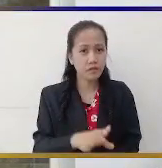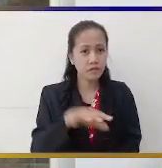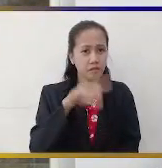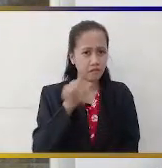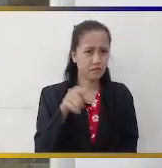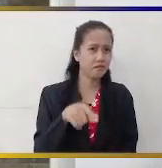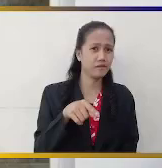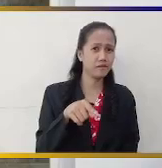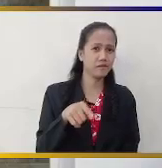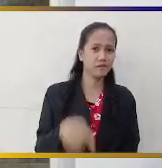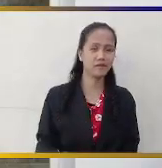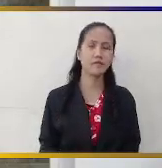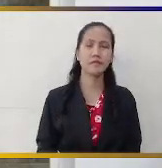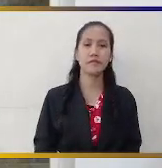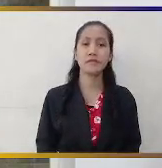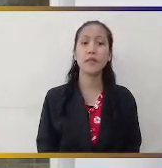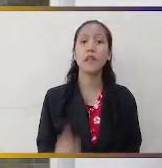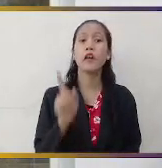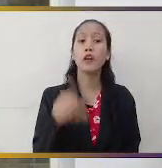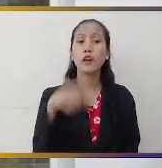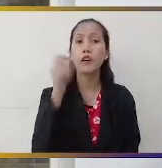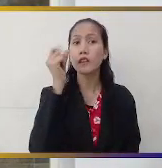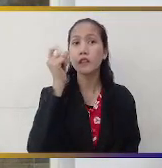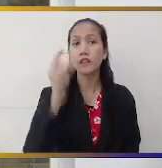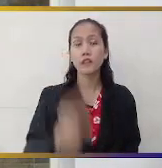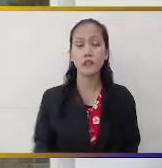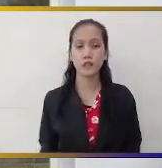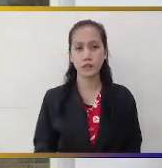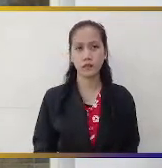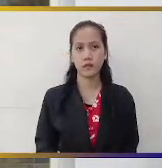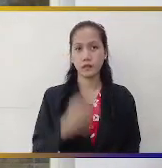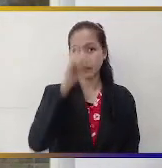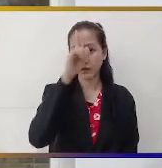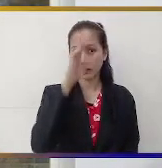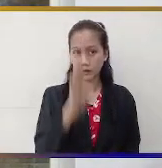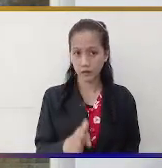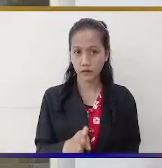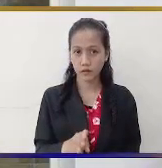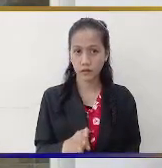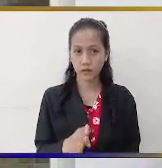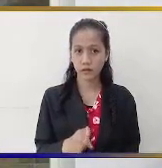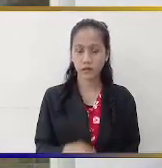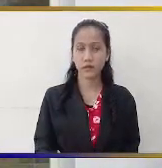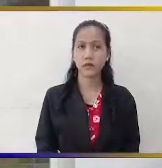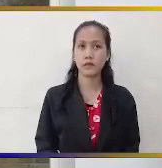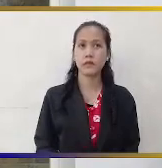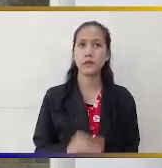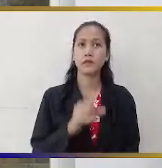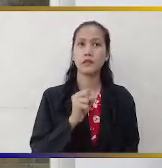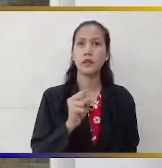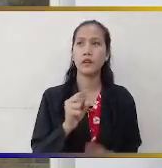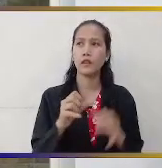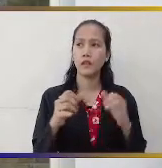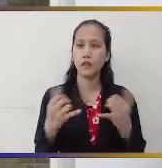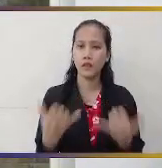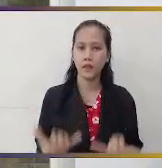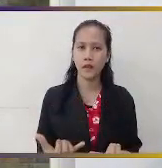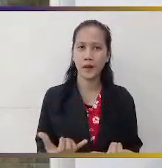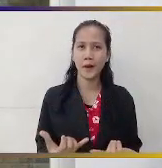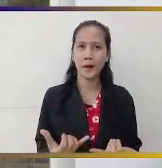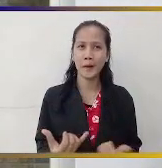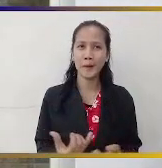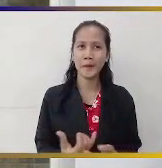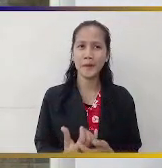church. And so what we know is God is reaping. Pag-aani, right? Is that